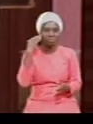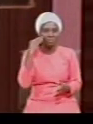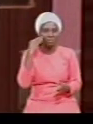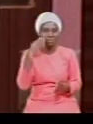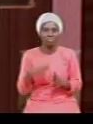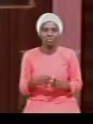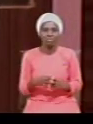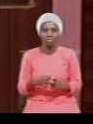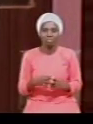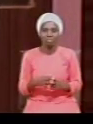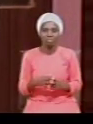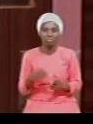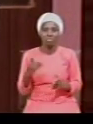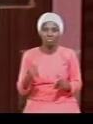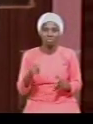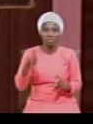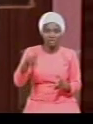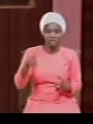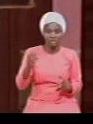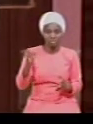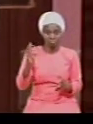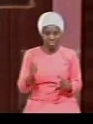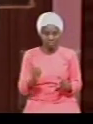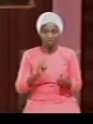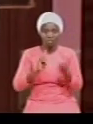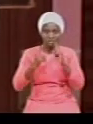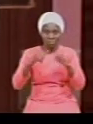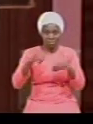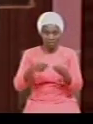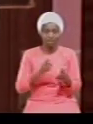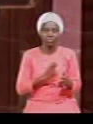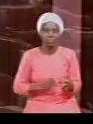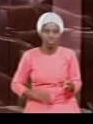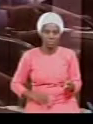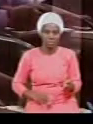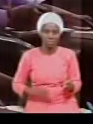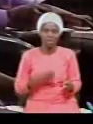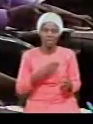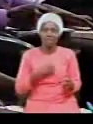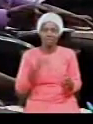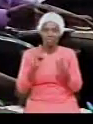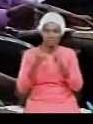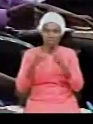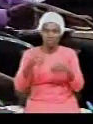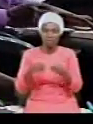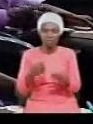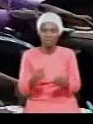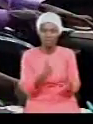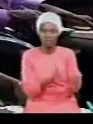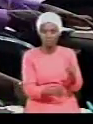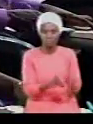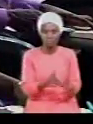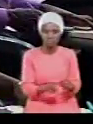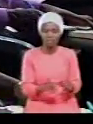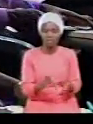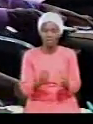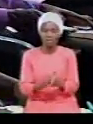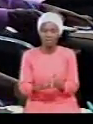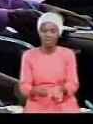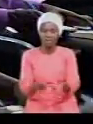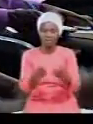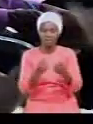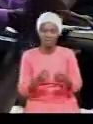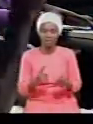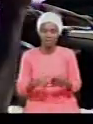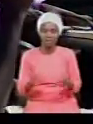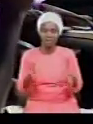whole psalm is talking about Christ. And it's talking about the people that come to